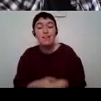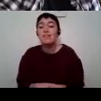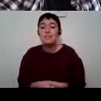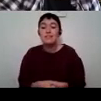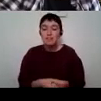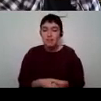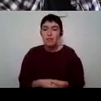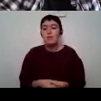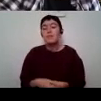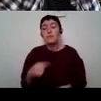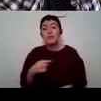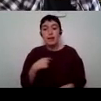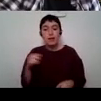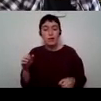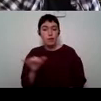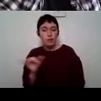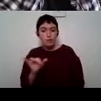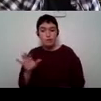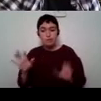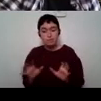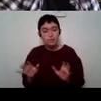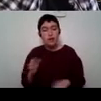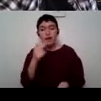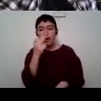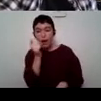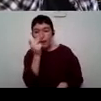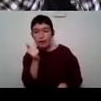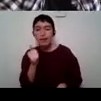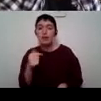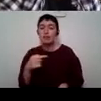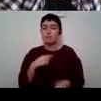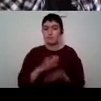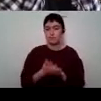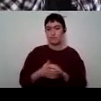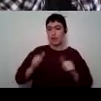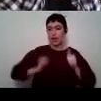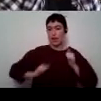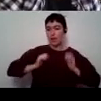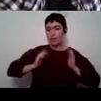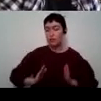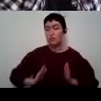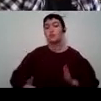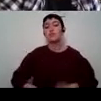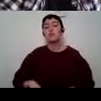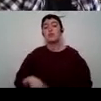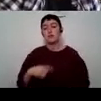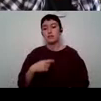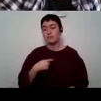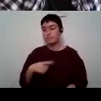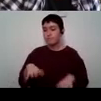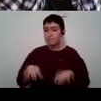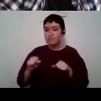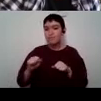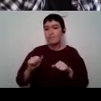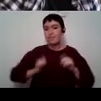was comedy, and became an actress, which I did for many years, and played a bunch of different roles. My first acting job was playing a dancing